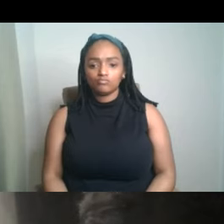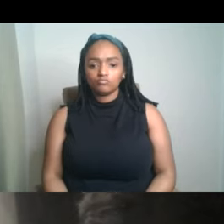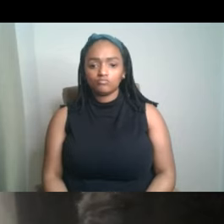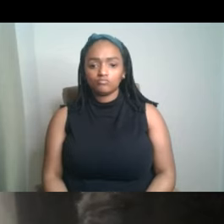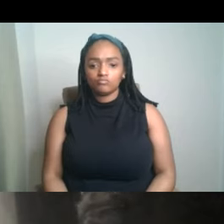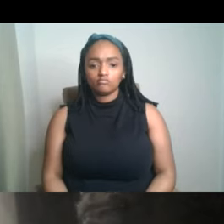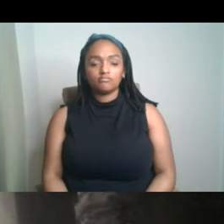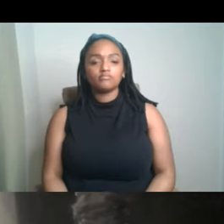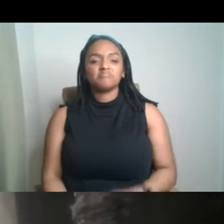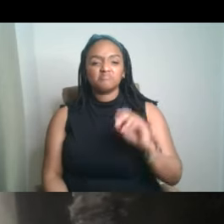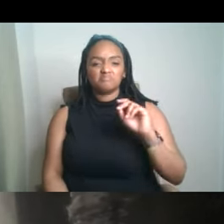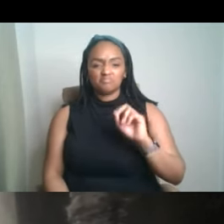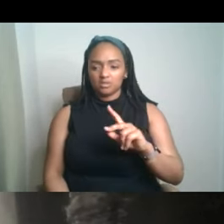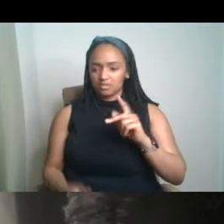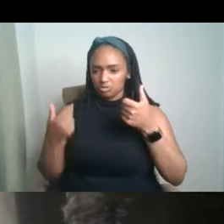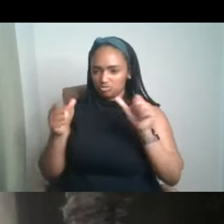Okay, try again.